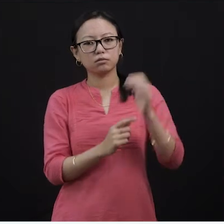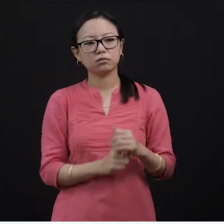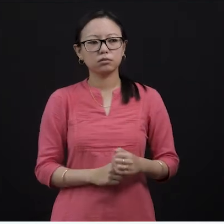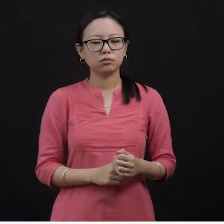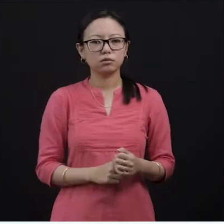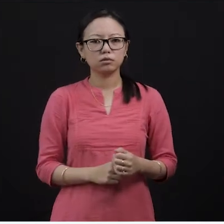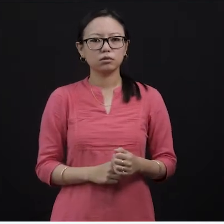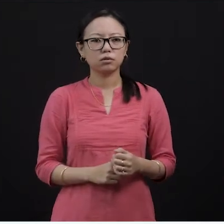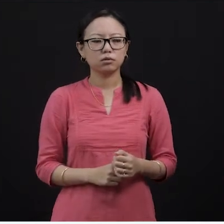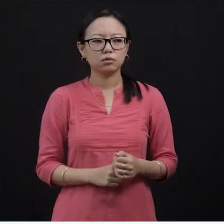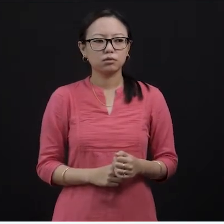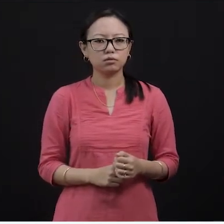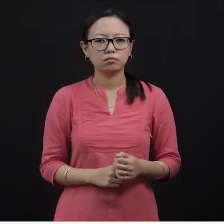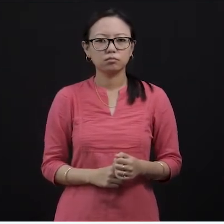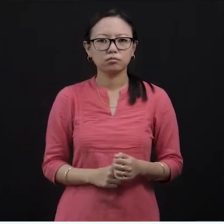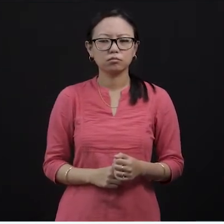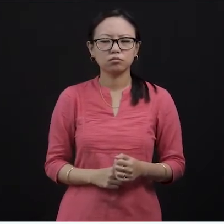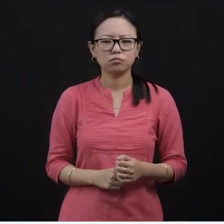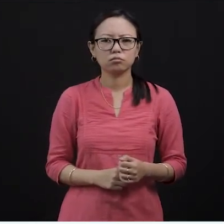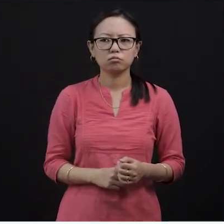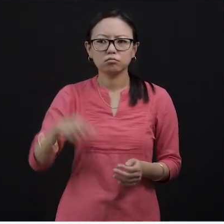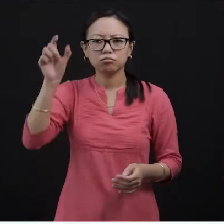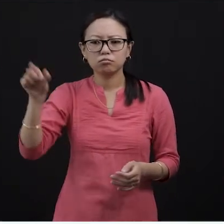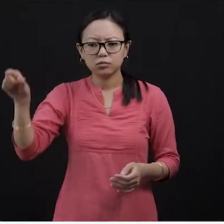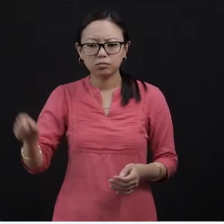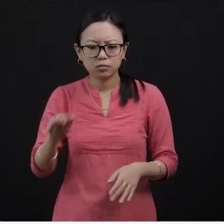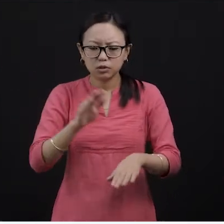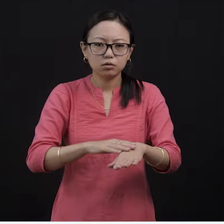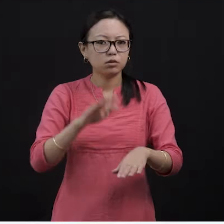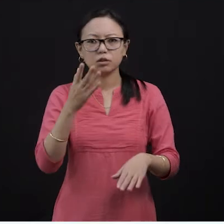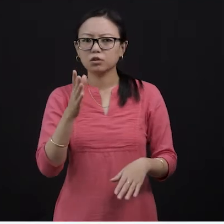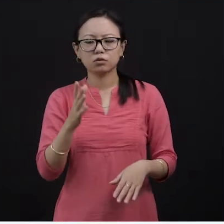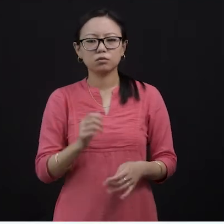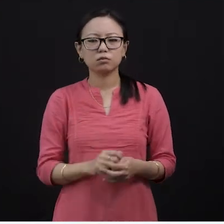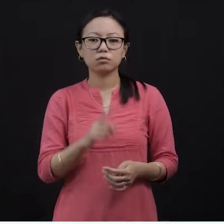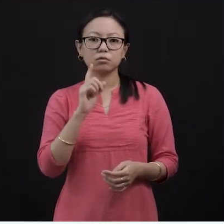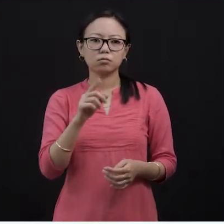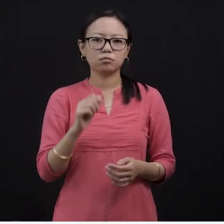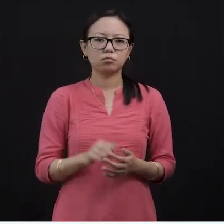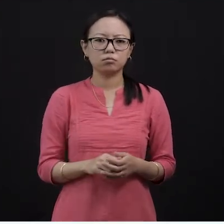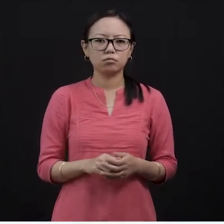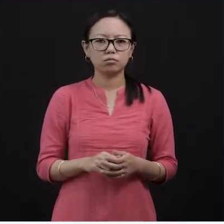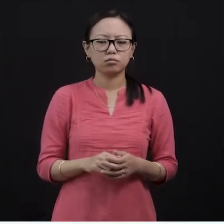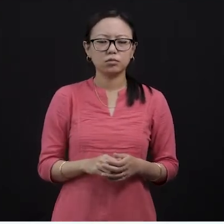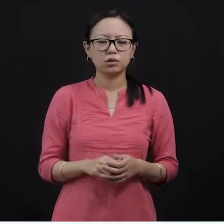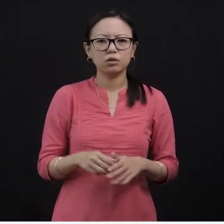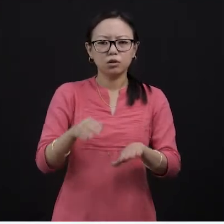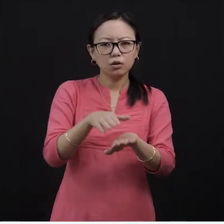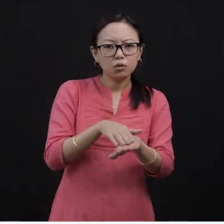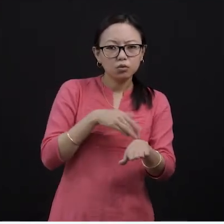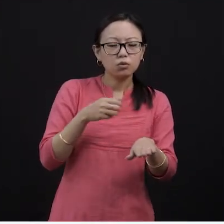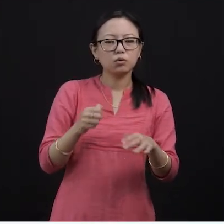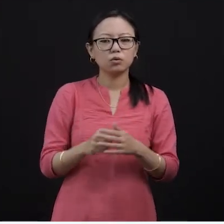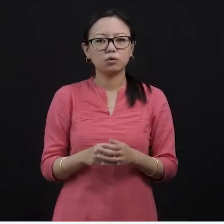up. No one is touching, okay? But it is going up, as